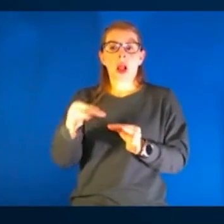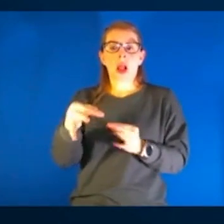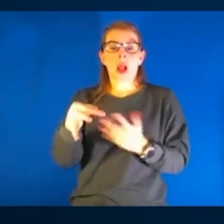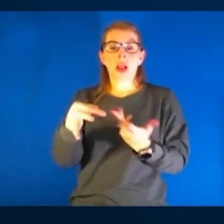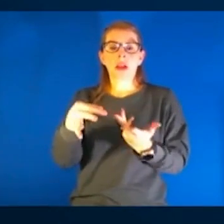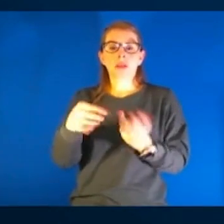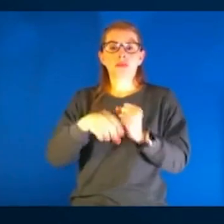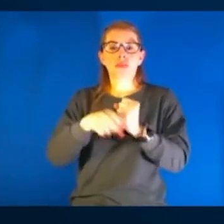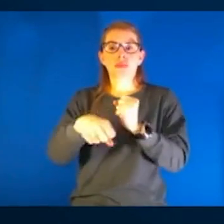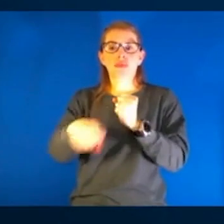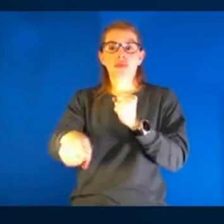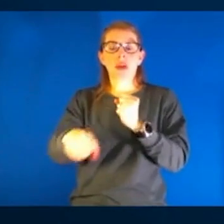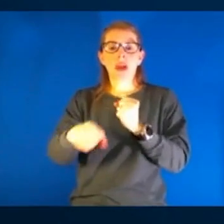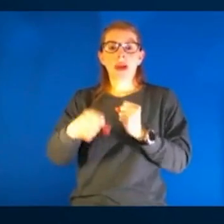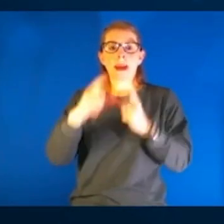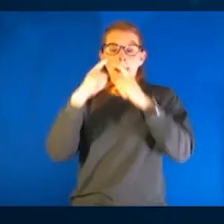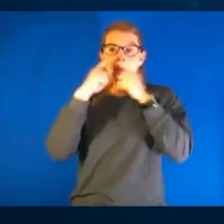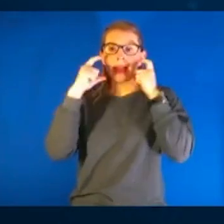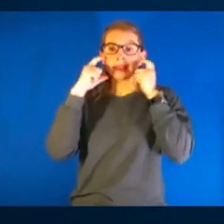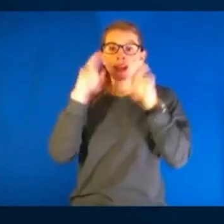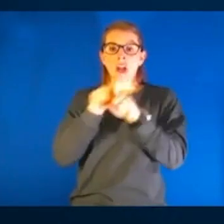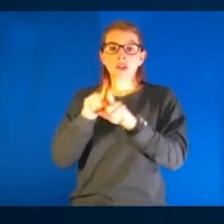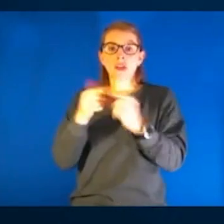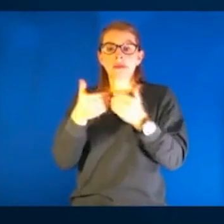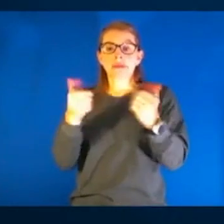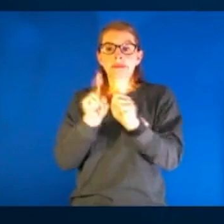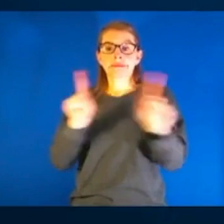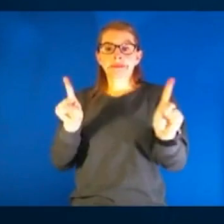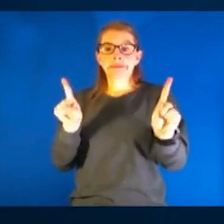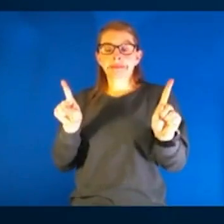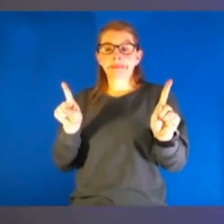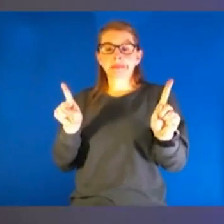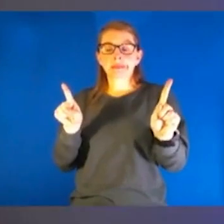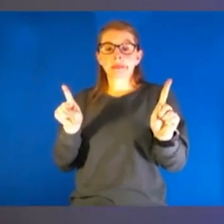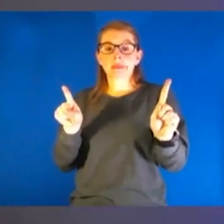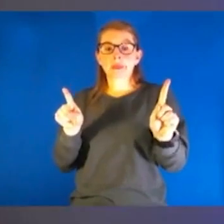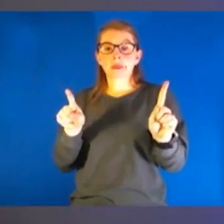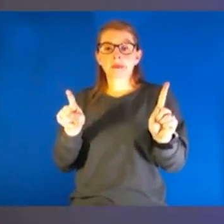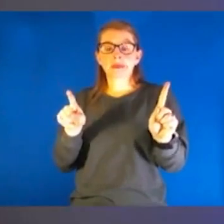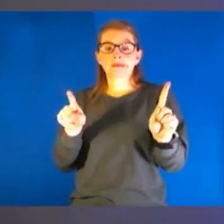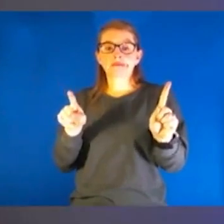Your thoughts? Oh, boy. Dr. Shoemaker. So,